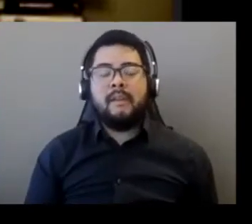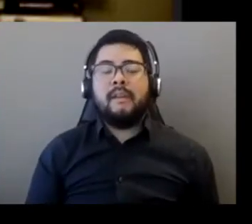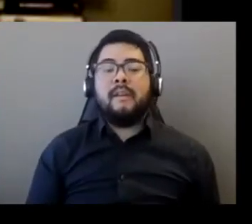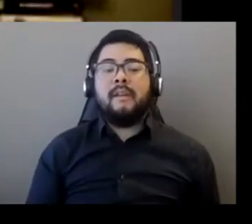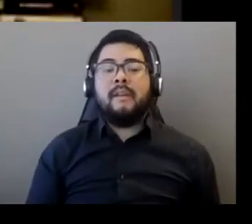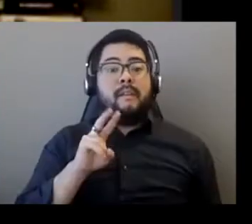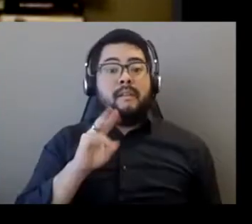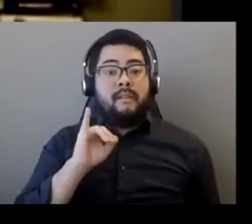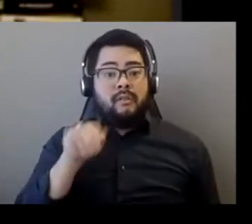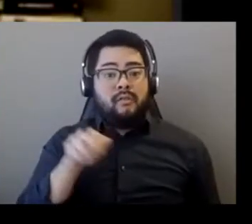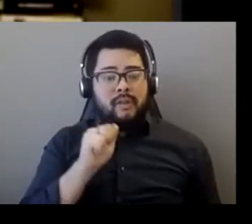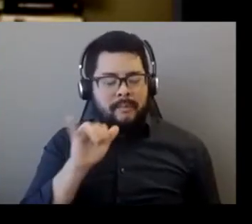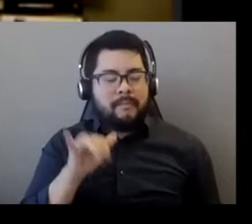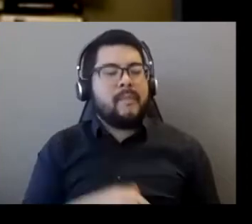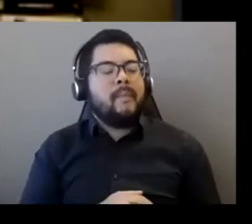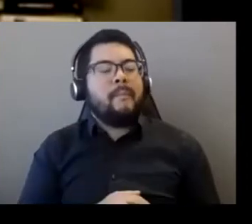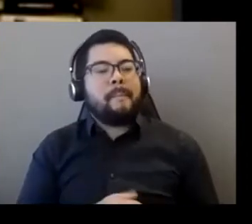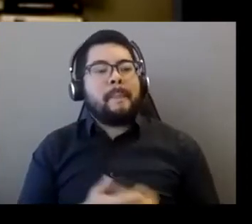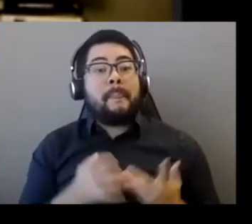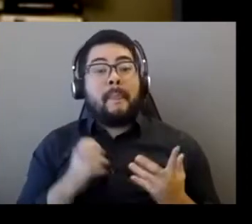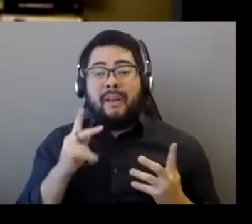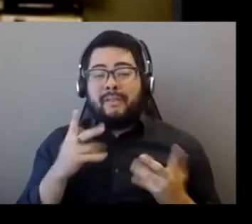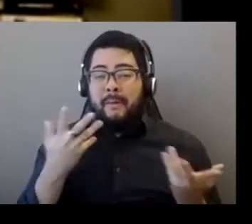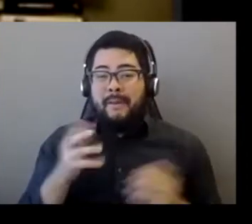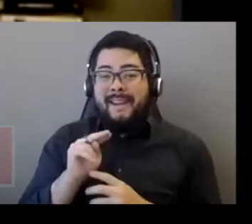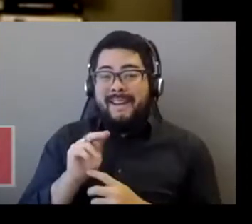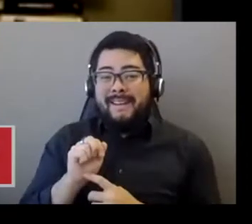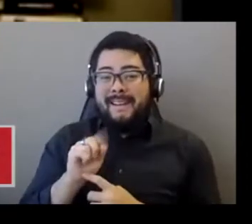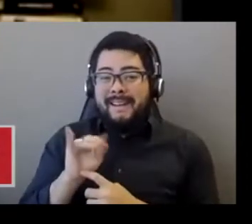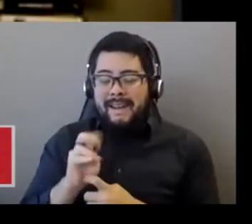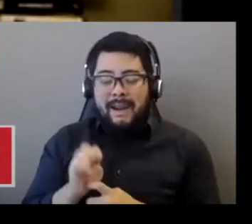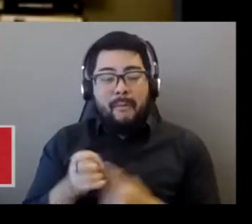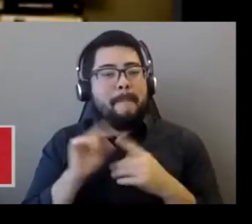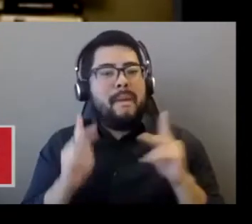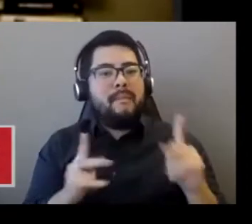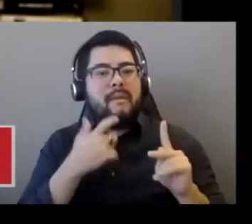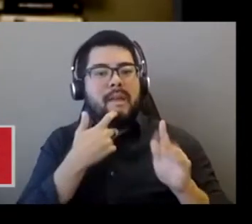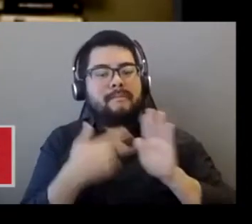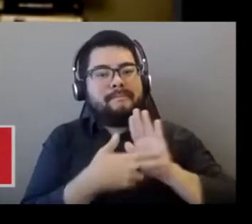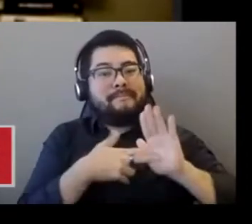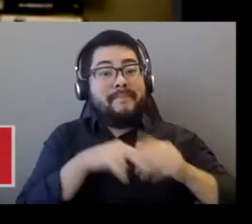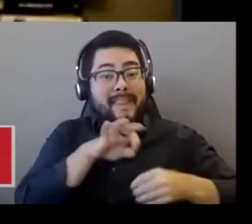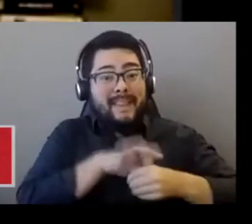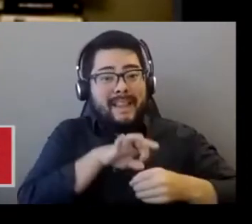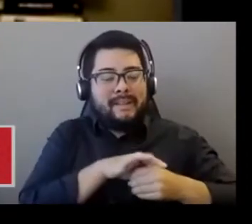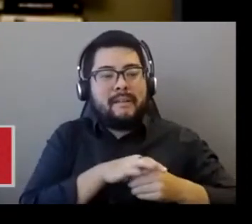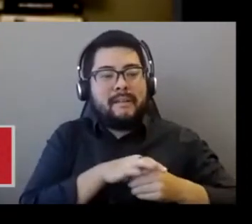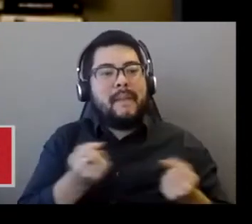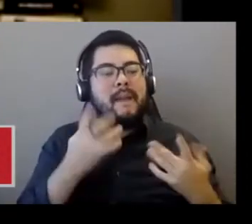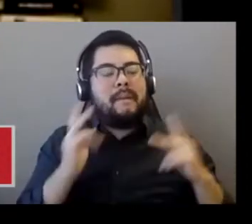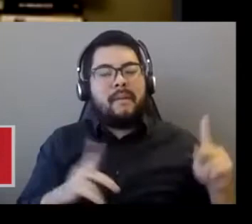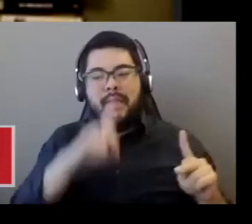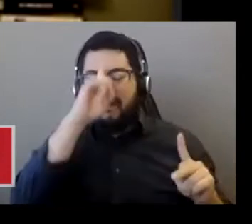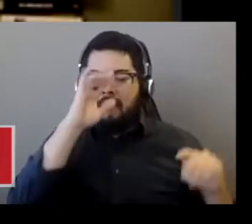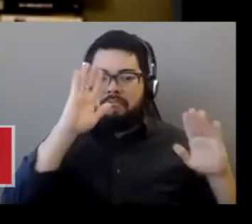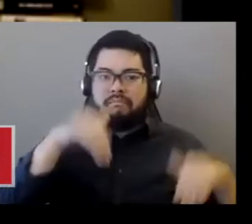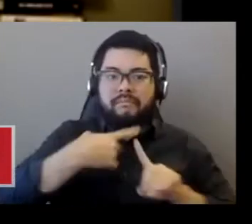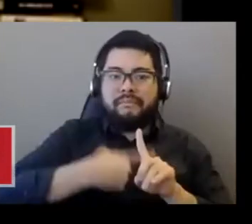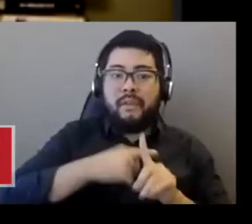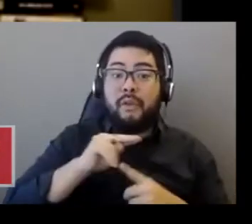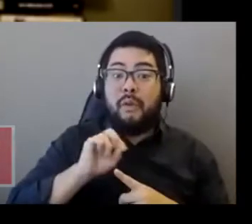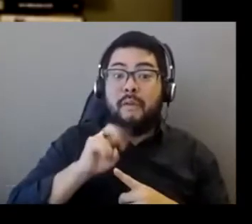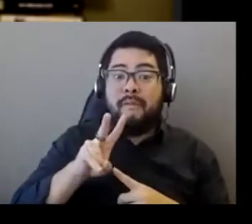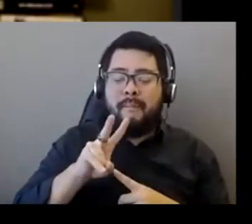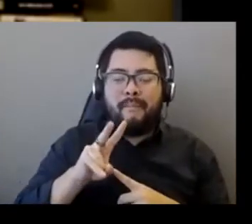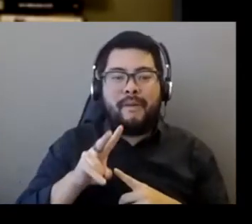So Nadine, you know, when people say elections in the United States, they often think about November and the American election.